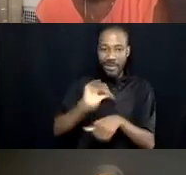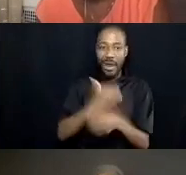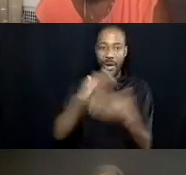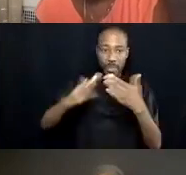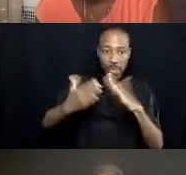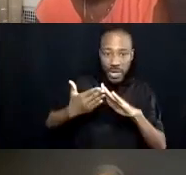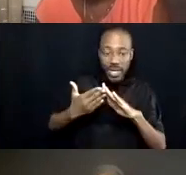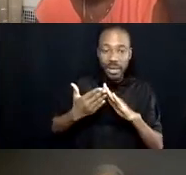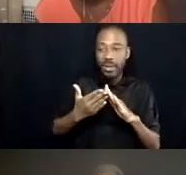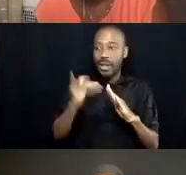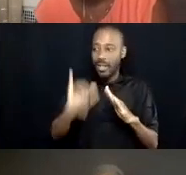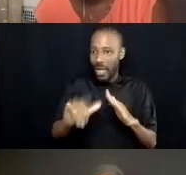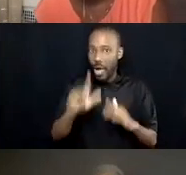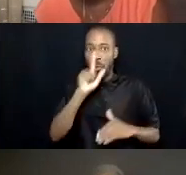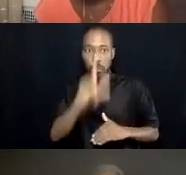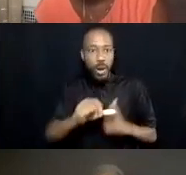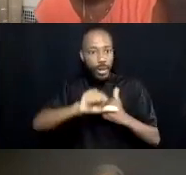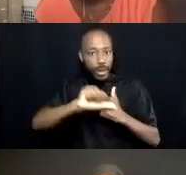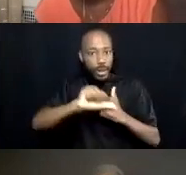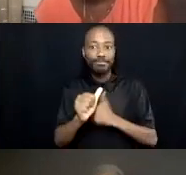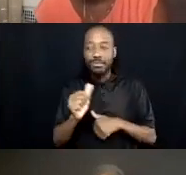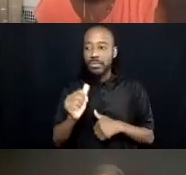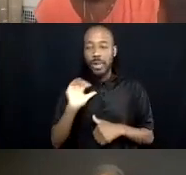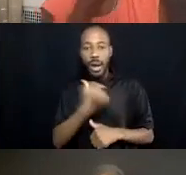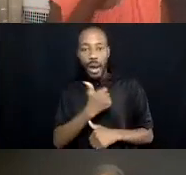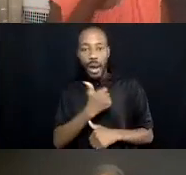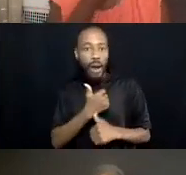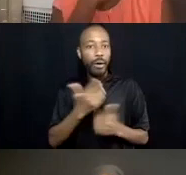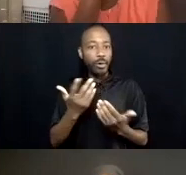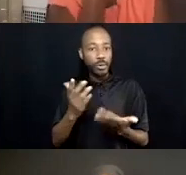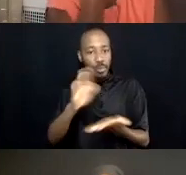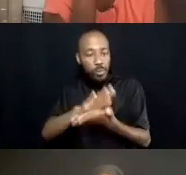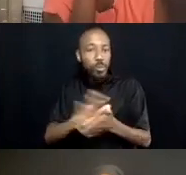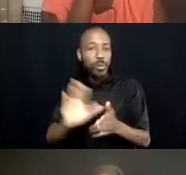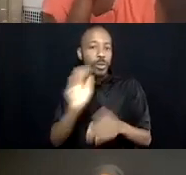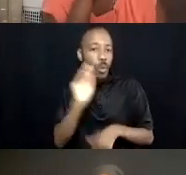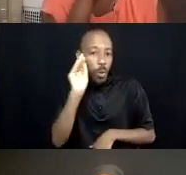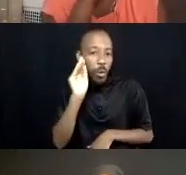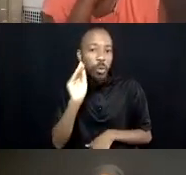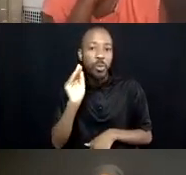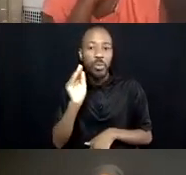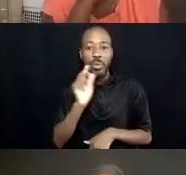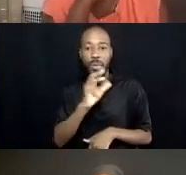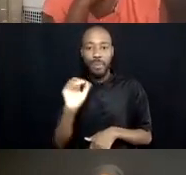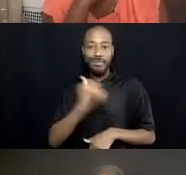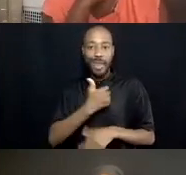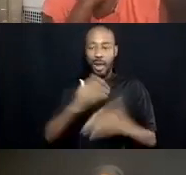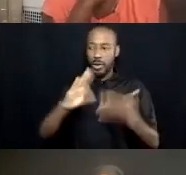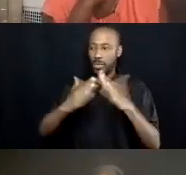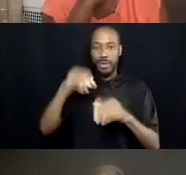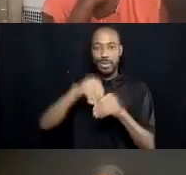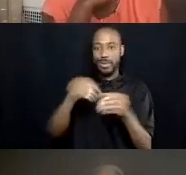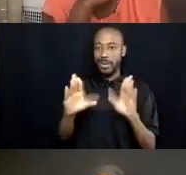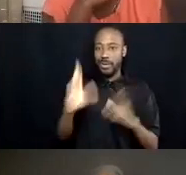actually detrimental to you know, our schools and to our homes and to, you know, our communities in general, because